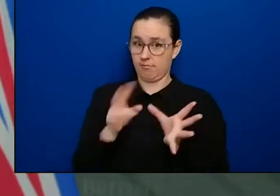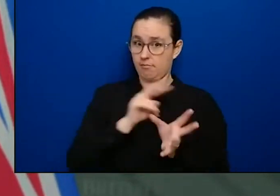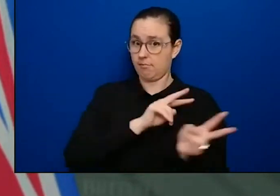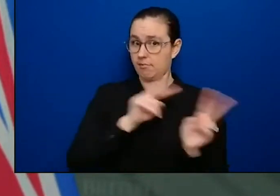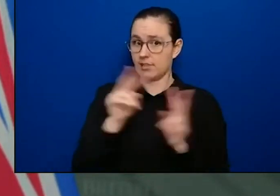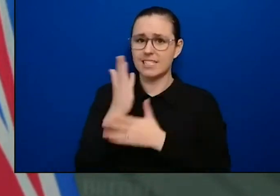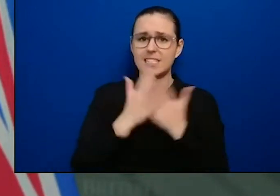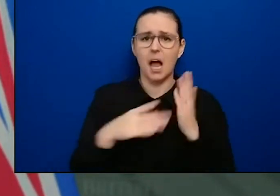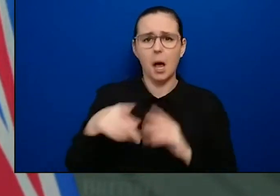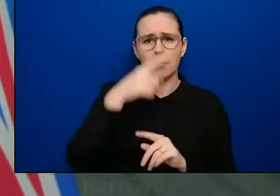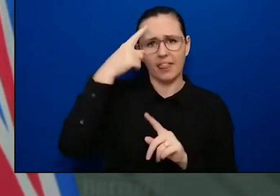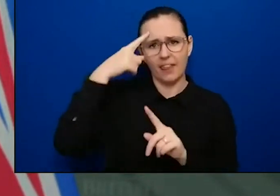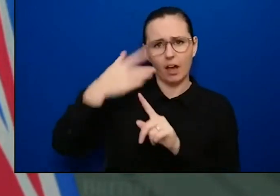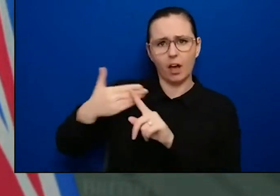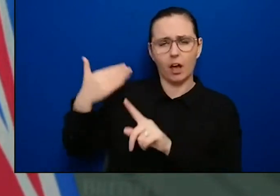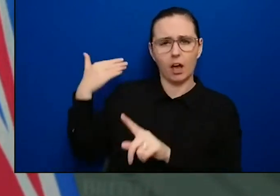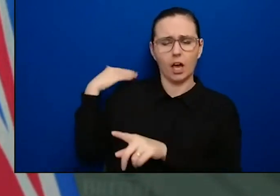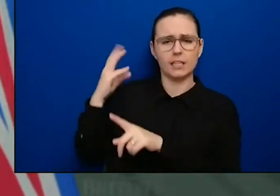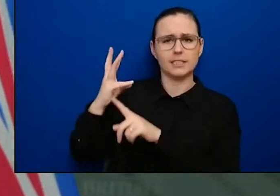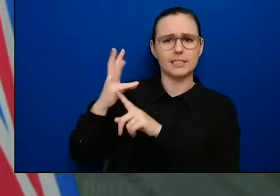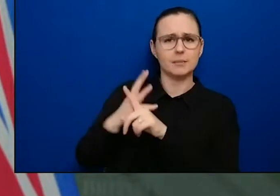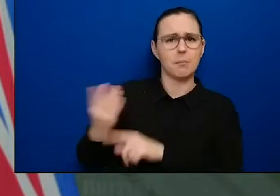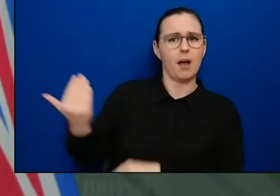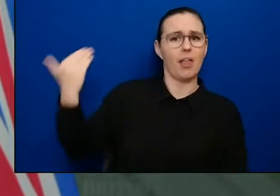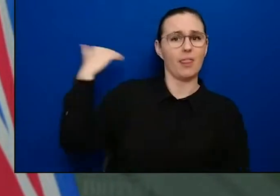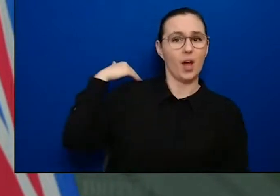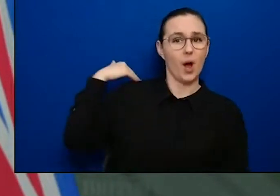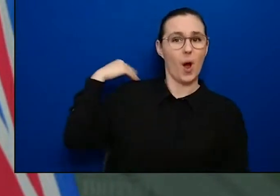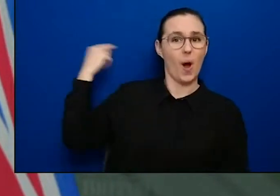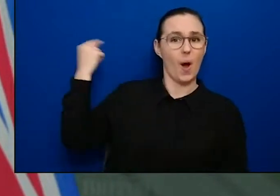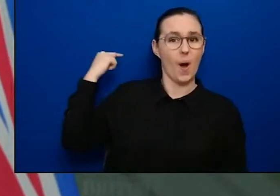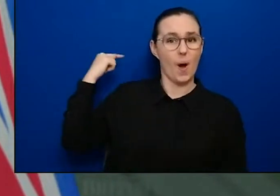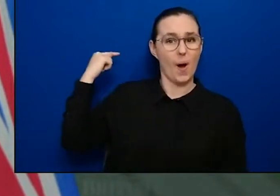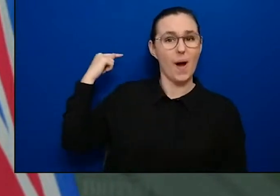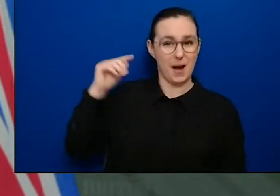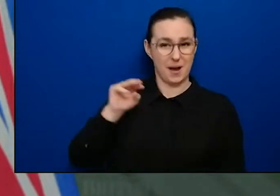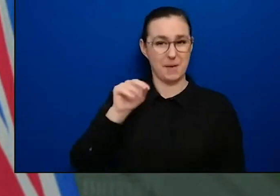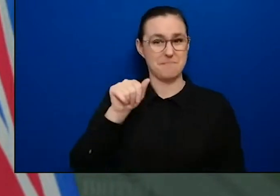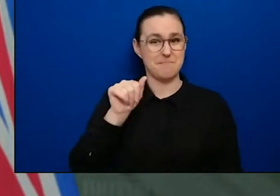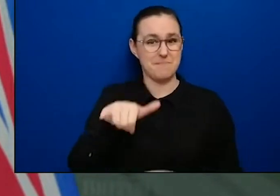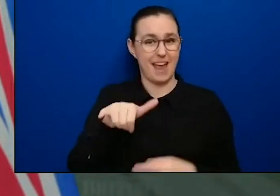first dose. But about 6 months ago, about at the end of May, we